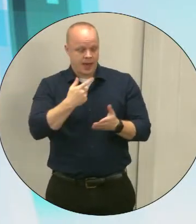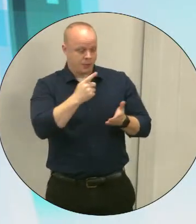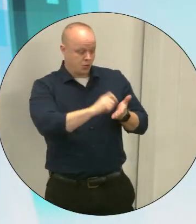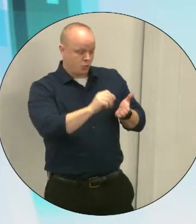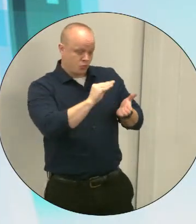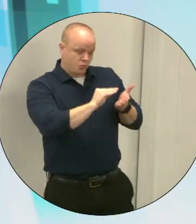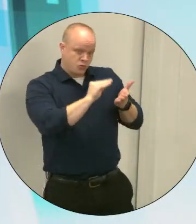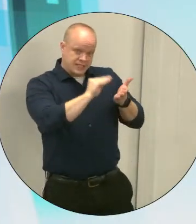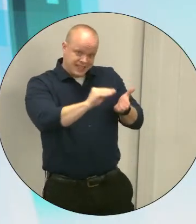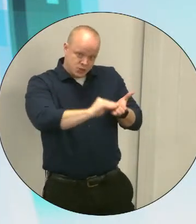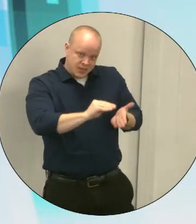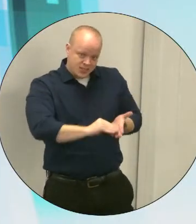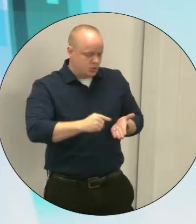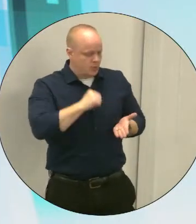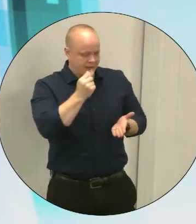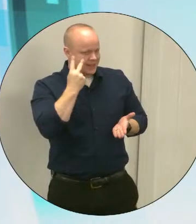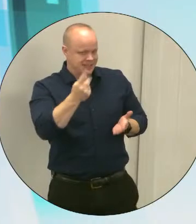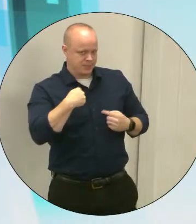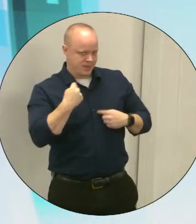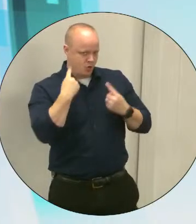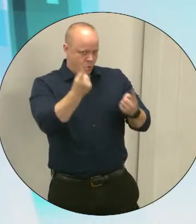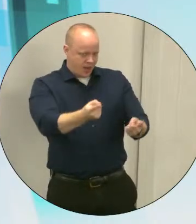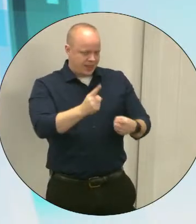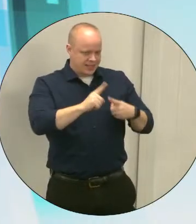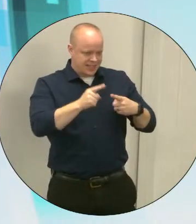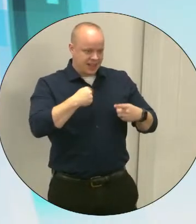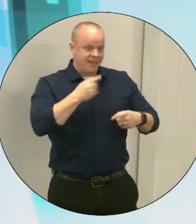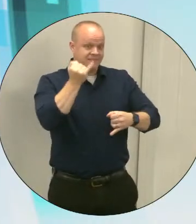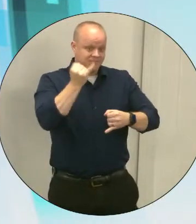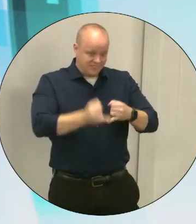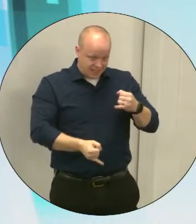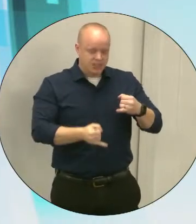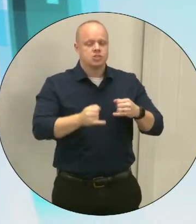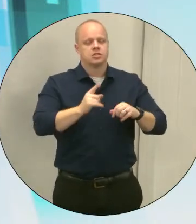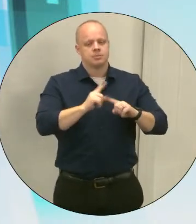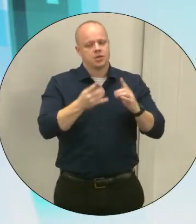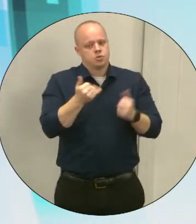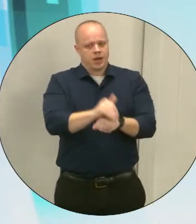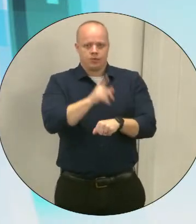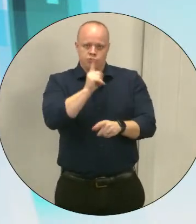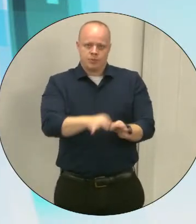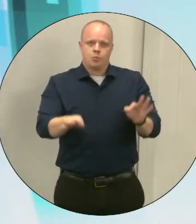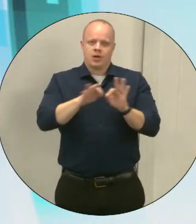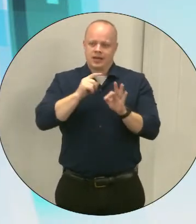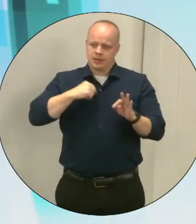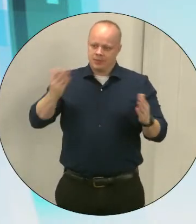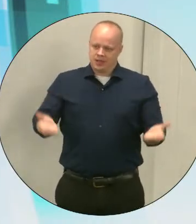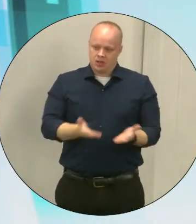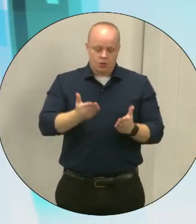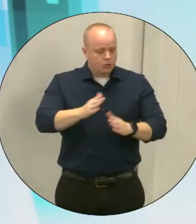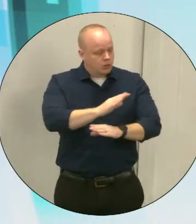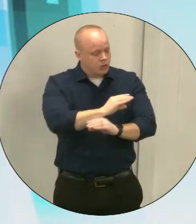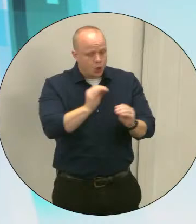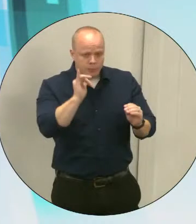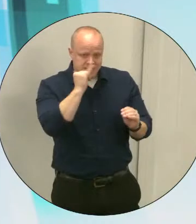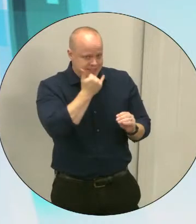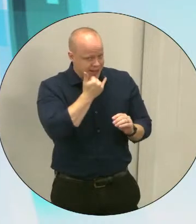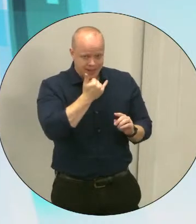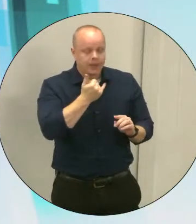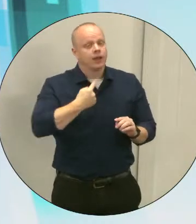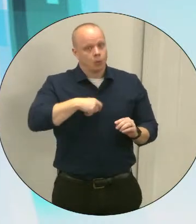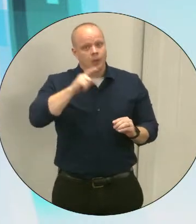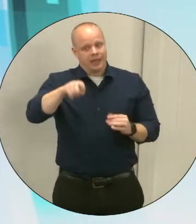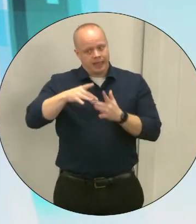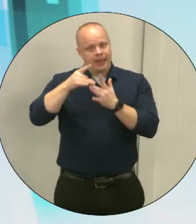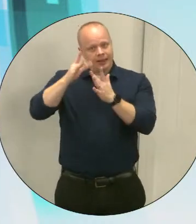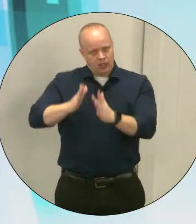dissertation. You won't see me for a while until I finish, but tonight was important. I needed to be here. Make no mistake about it. We need a